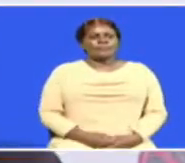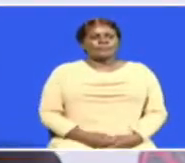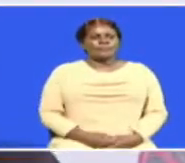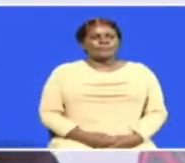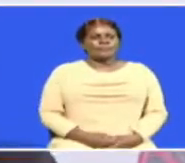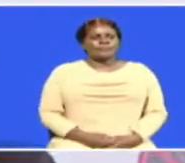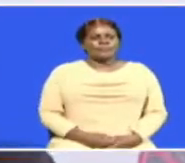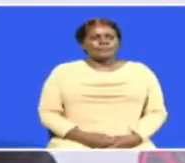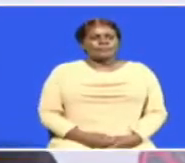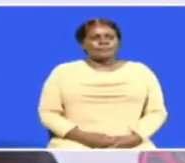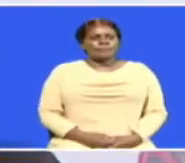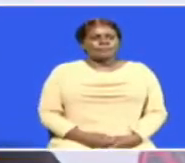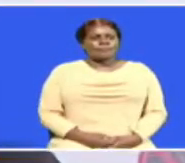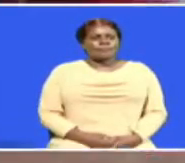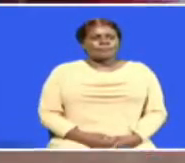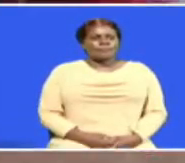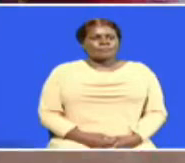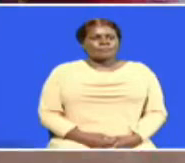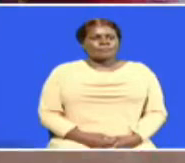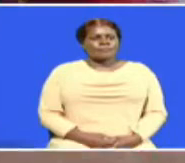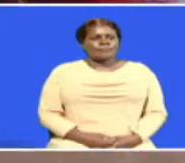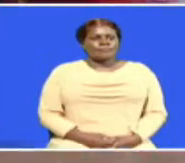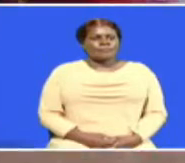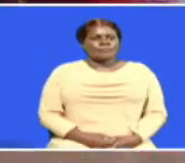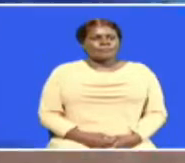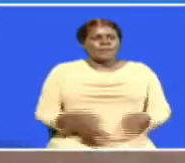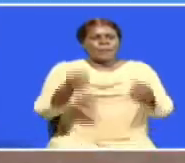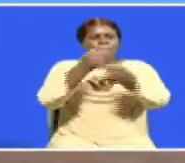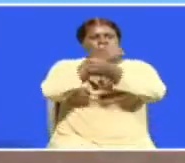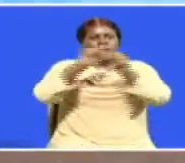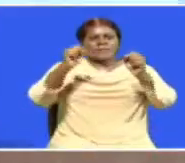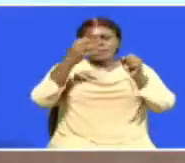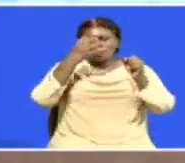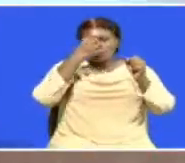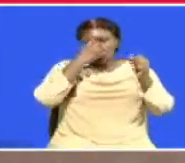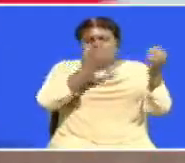KTN News. President William Ruto is expected to